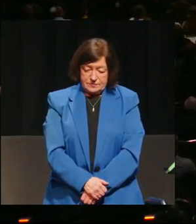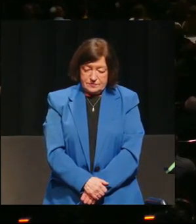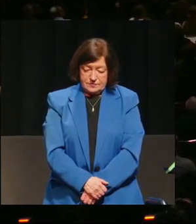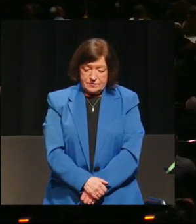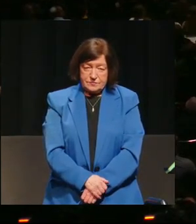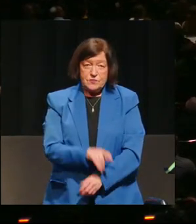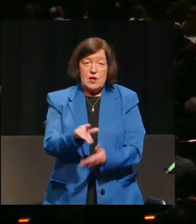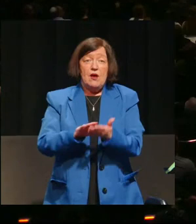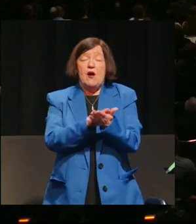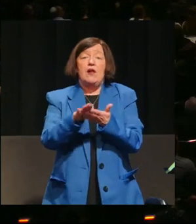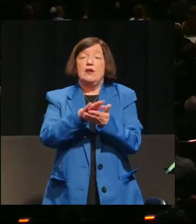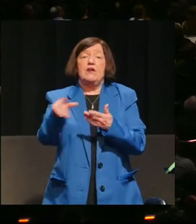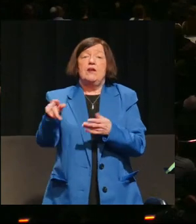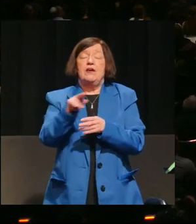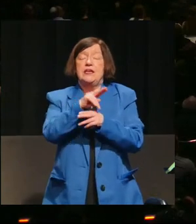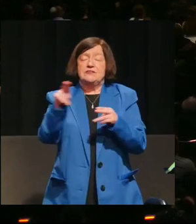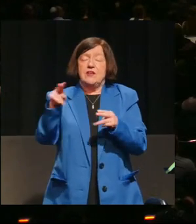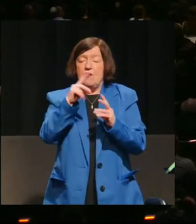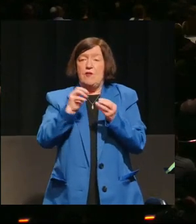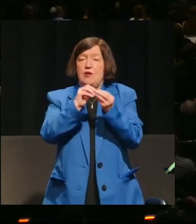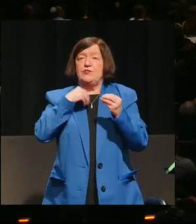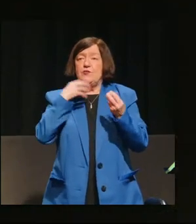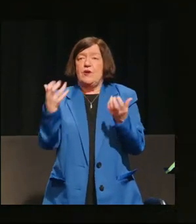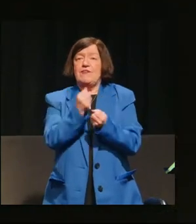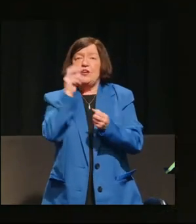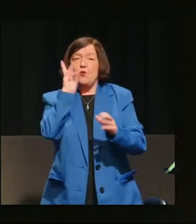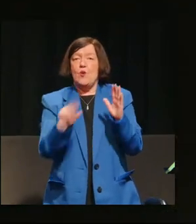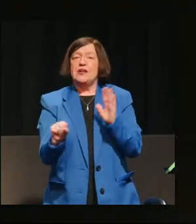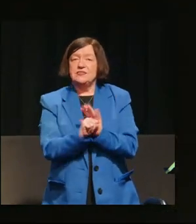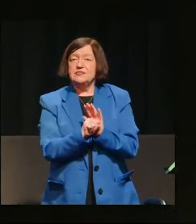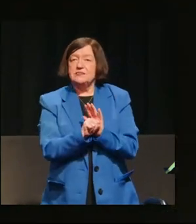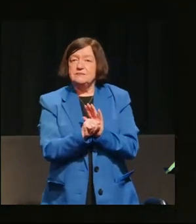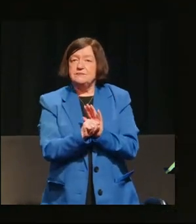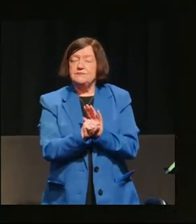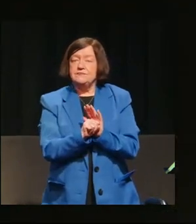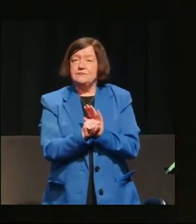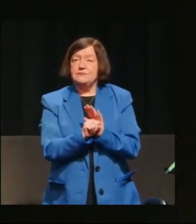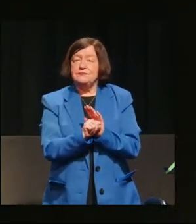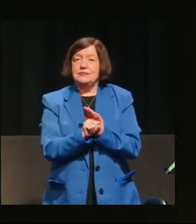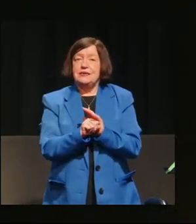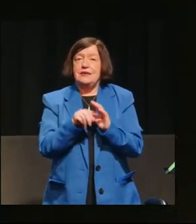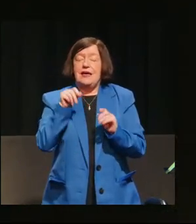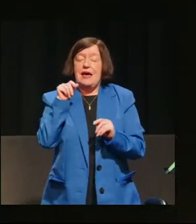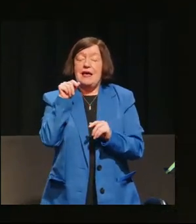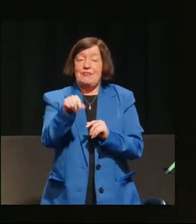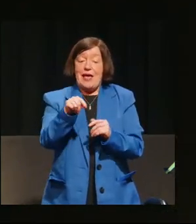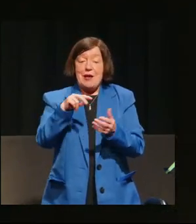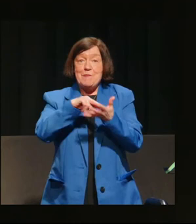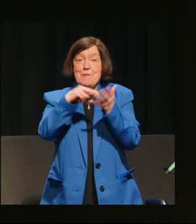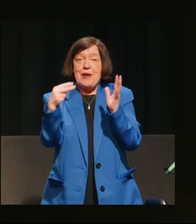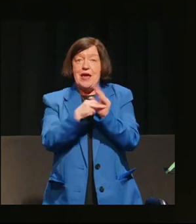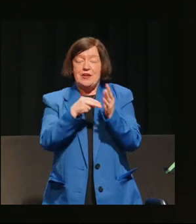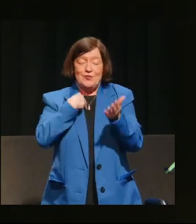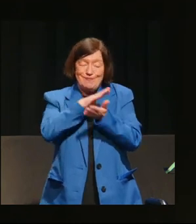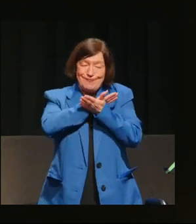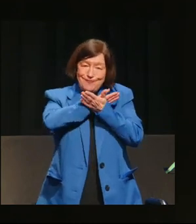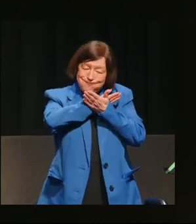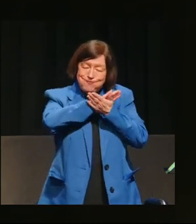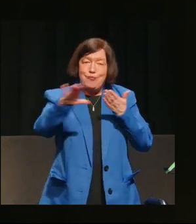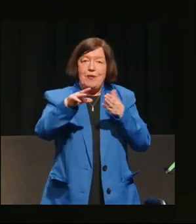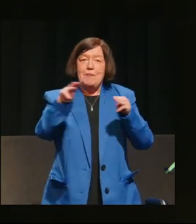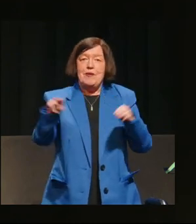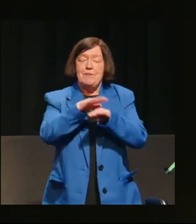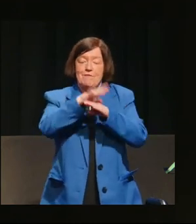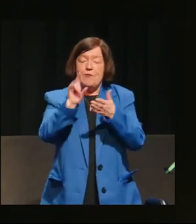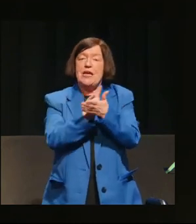The Holocaust was not intended to have any witnesses. The Nazi plan was to erase an entire people from